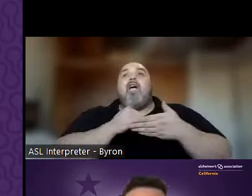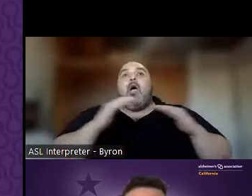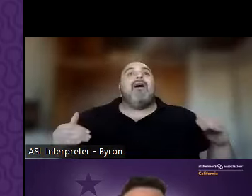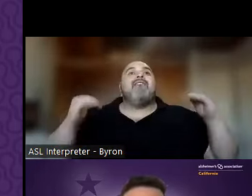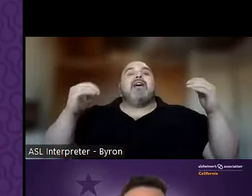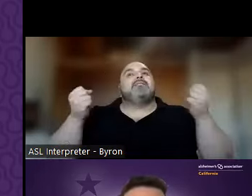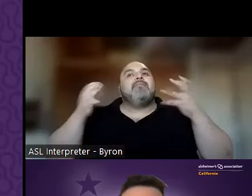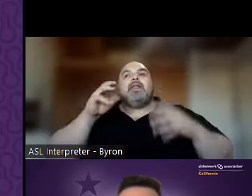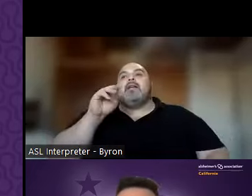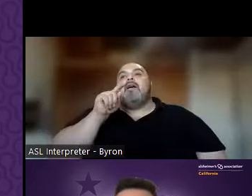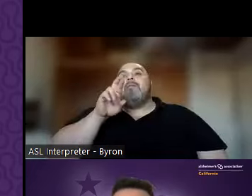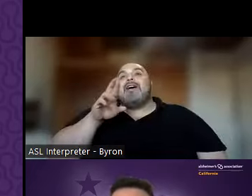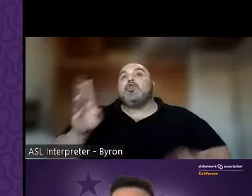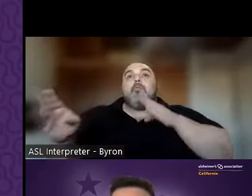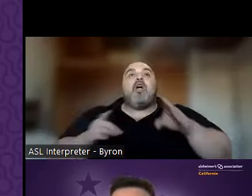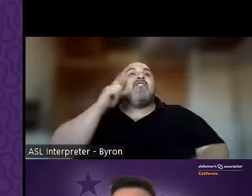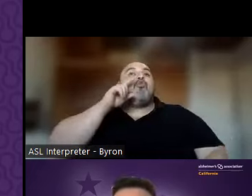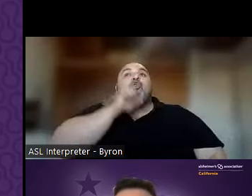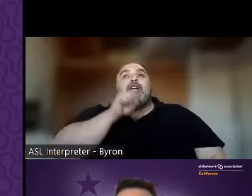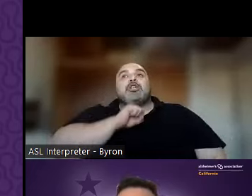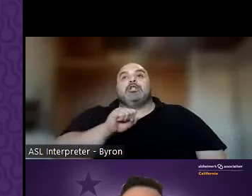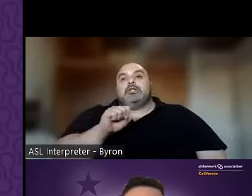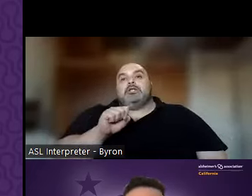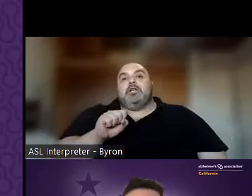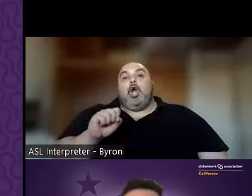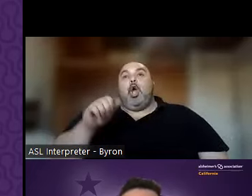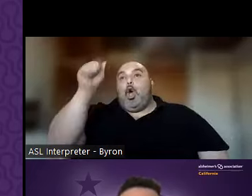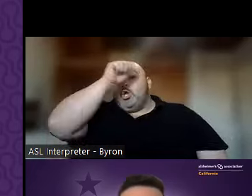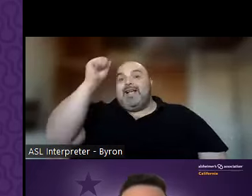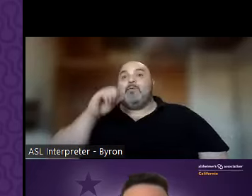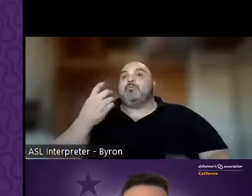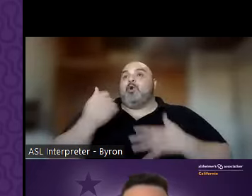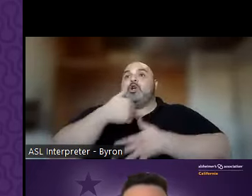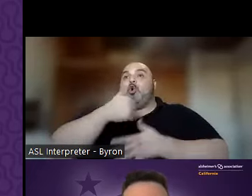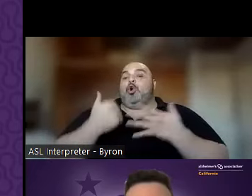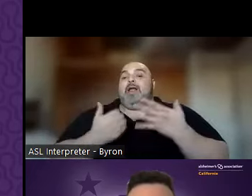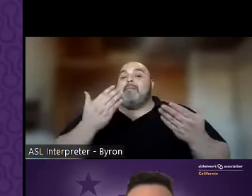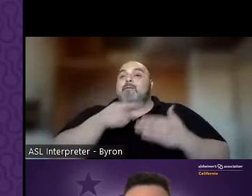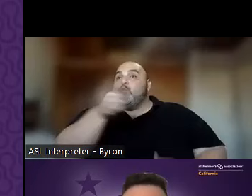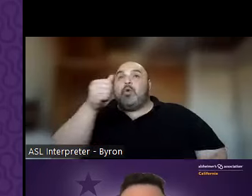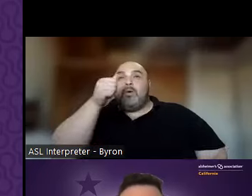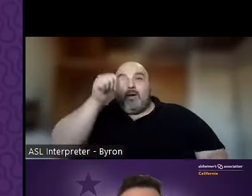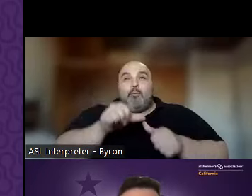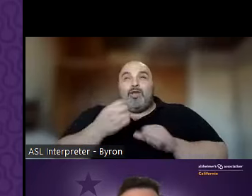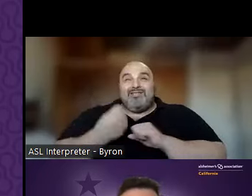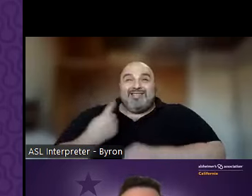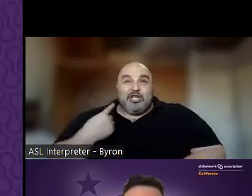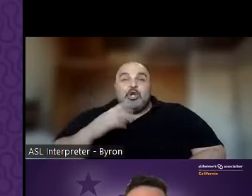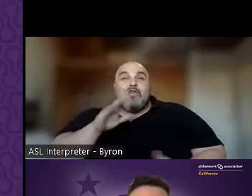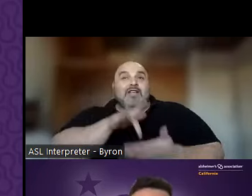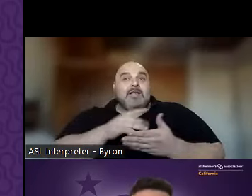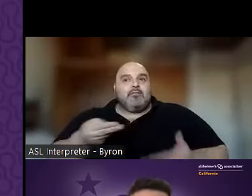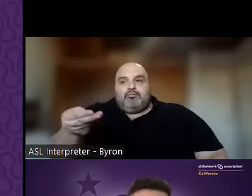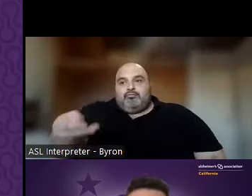plan for aging Alzheimer's priorities. You may also remember that last year, the centers put forward a request for